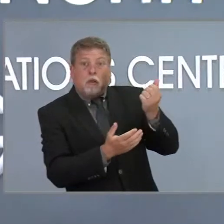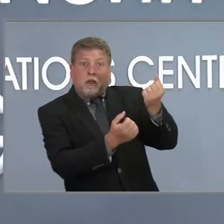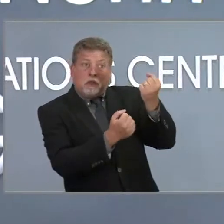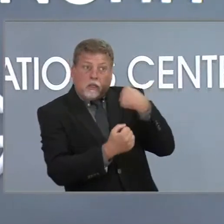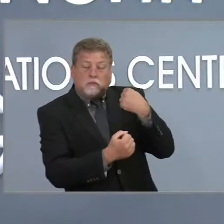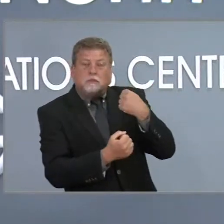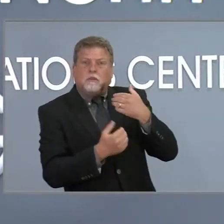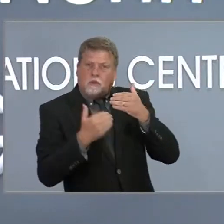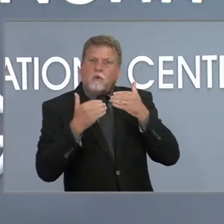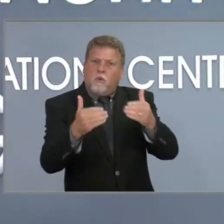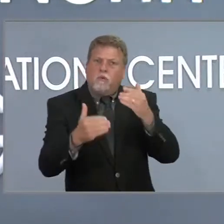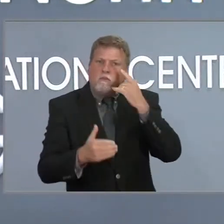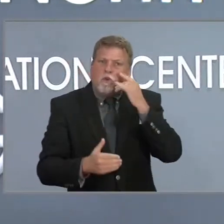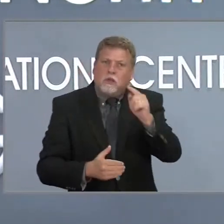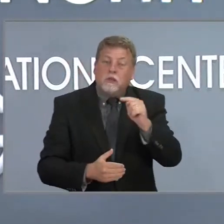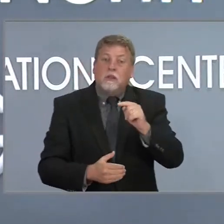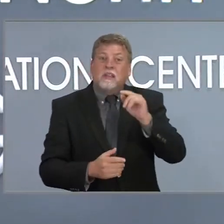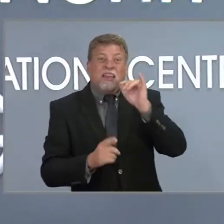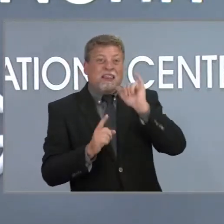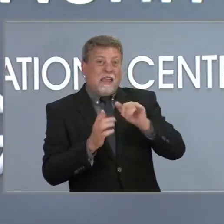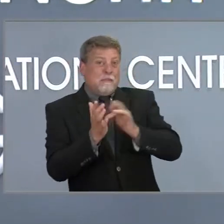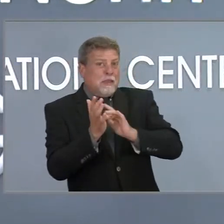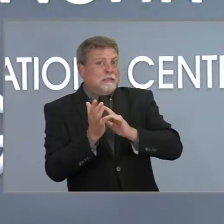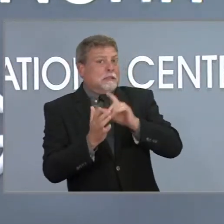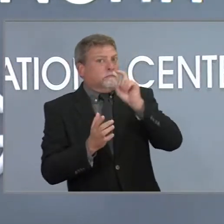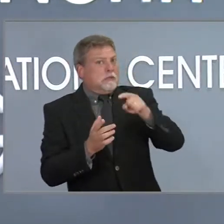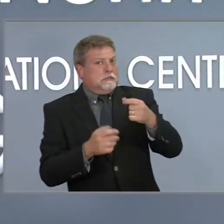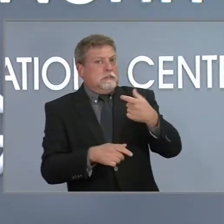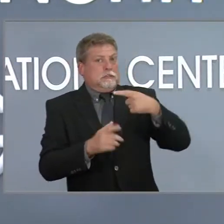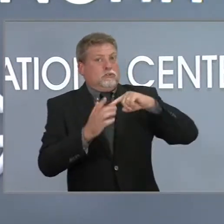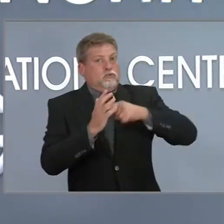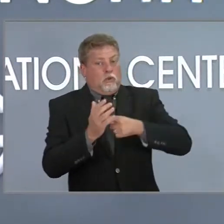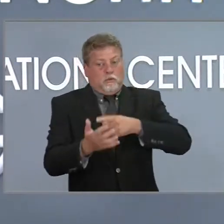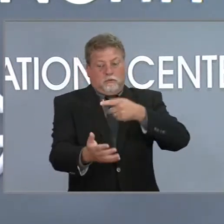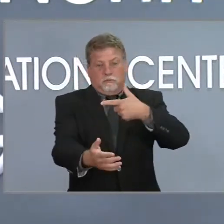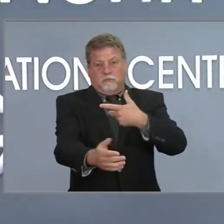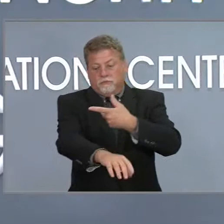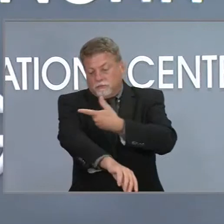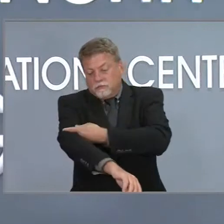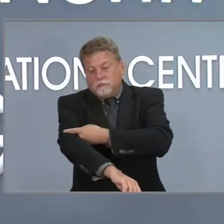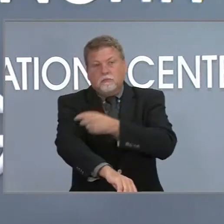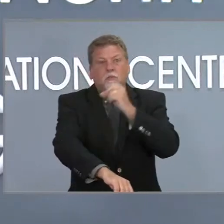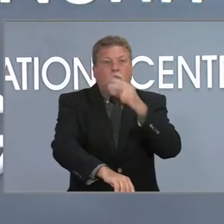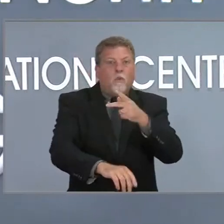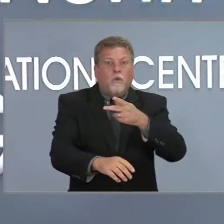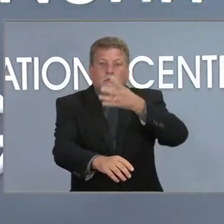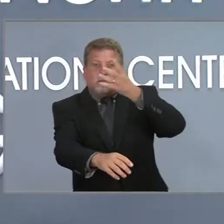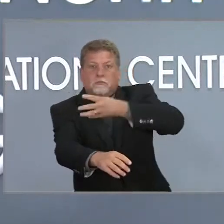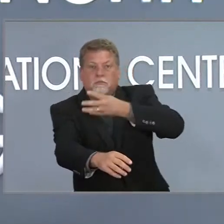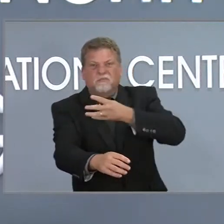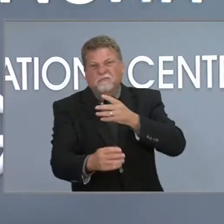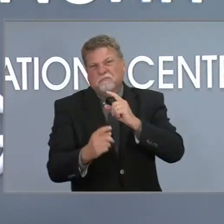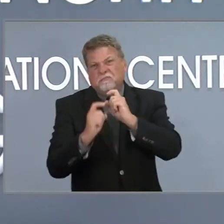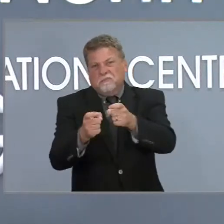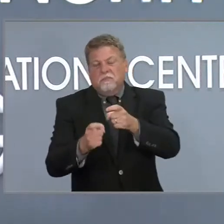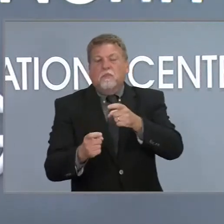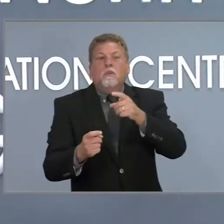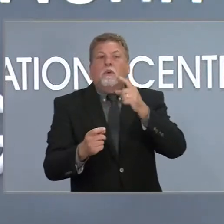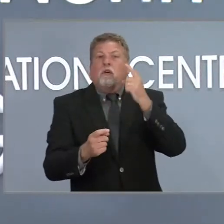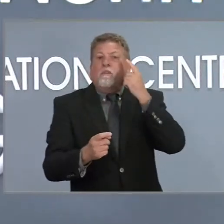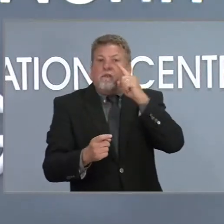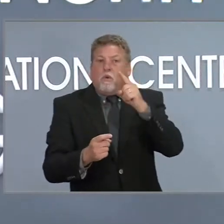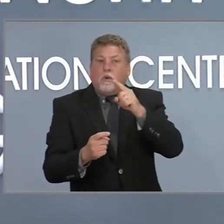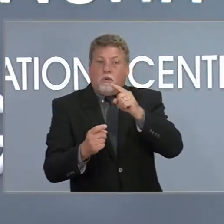10 days from the start of symptoms. And of course, your doctor will make the final decision on whether monoclonal